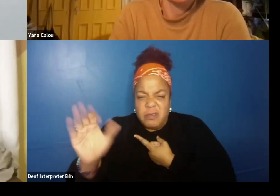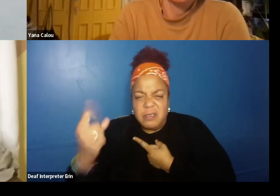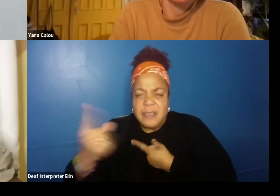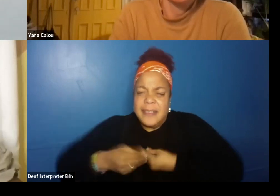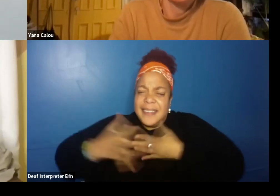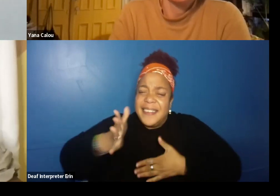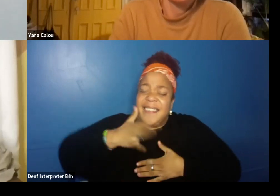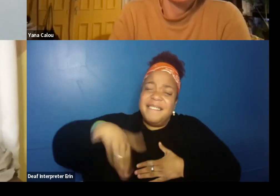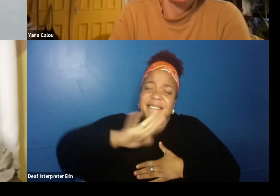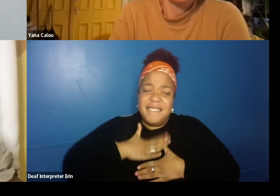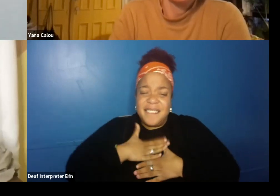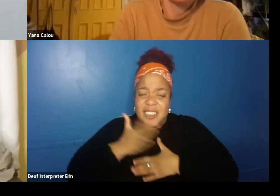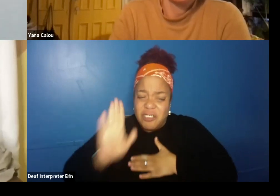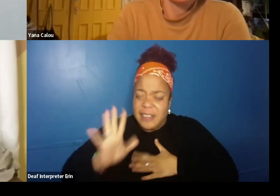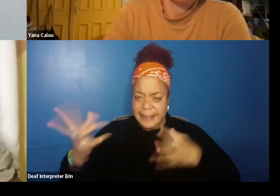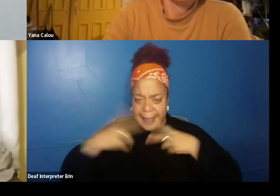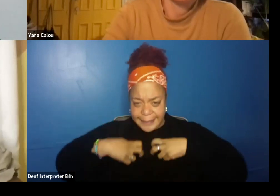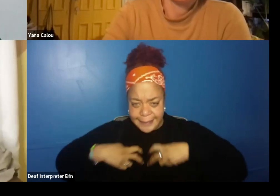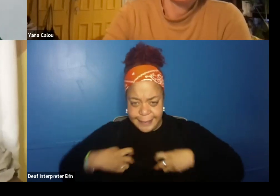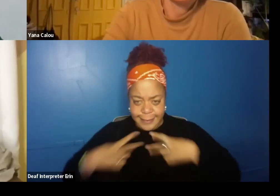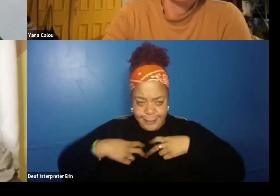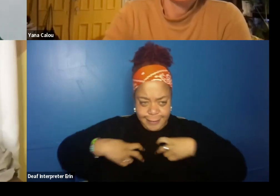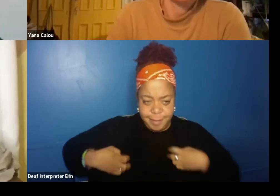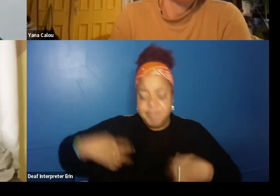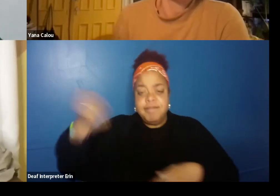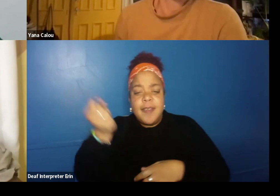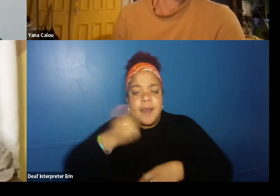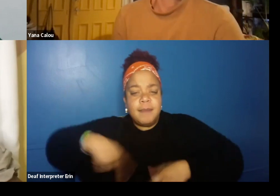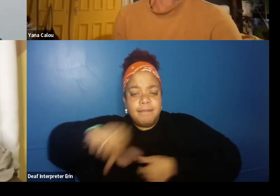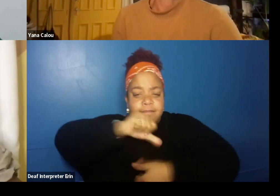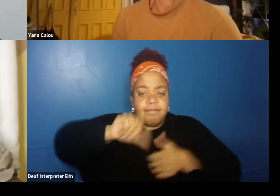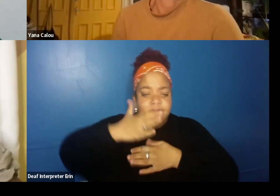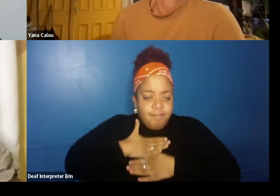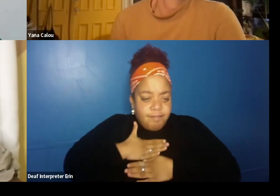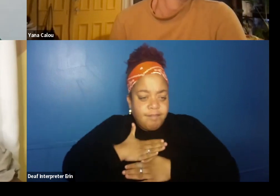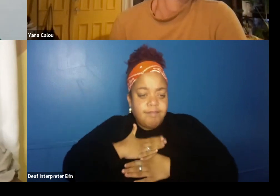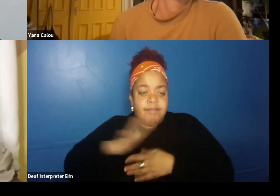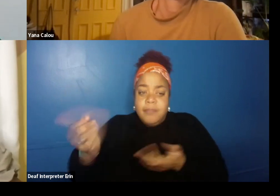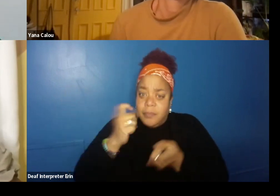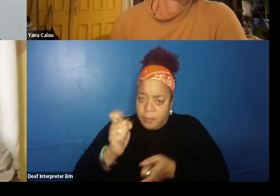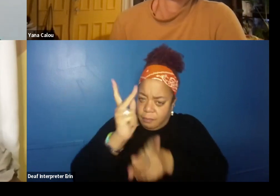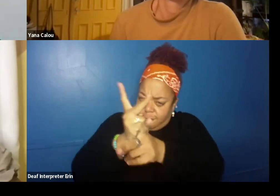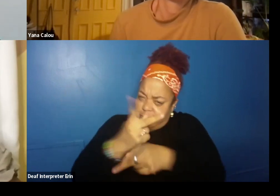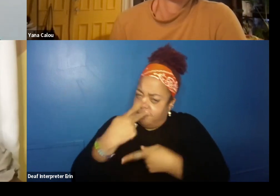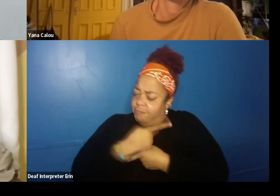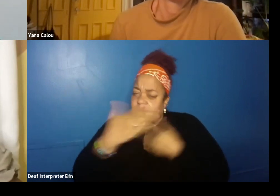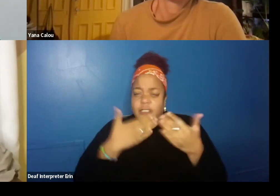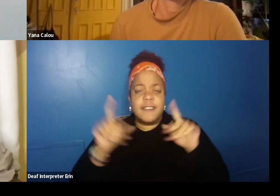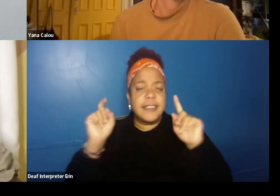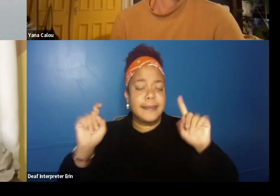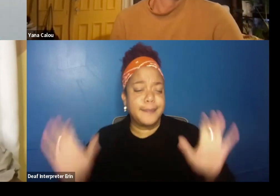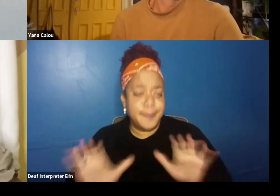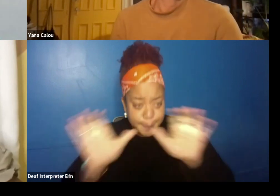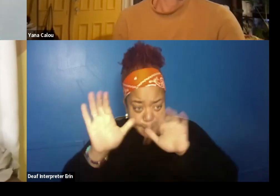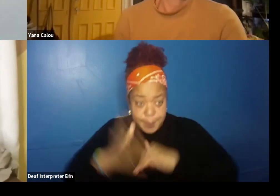take what we need as we need it. I also enter thinking of all of those resisting oppression around the